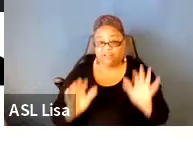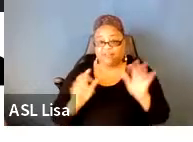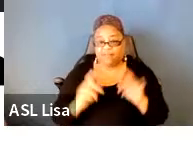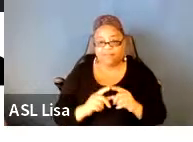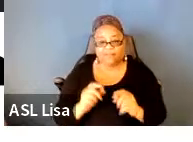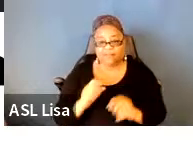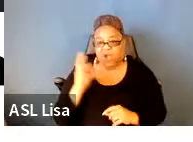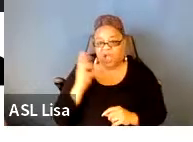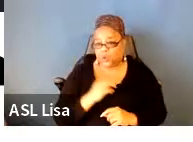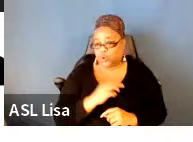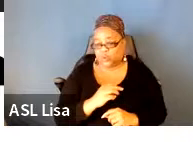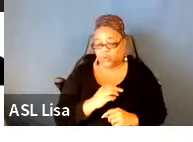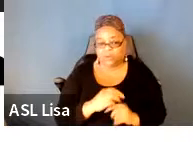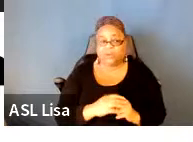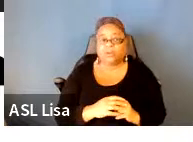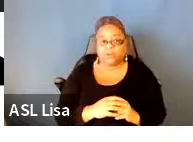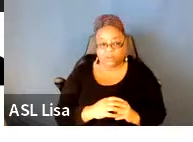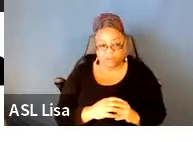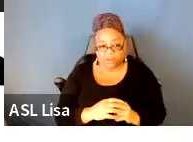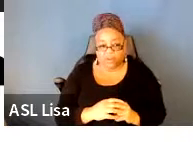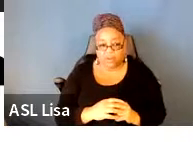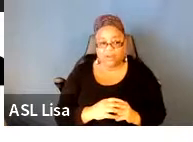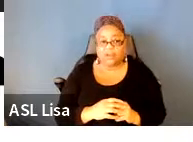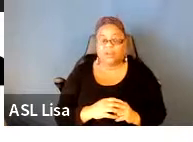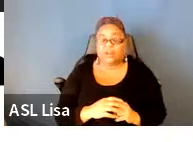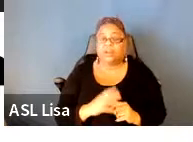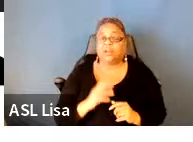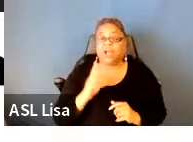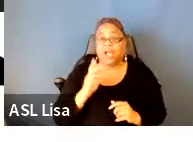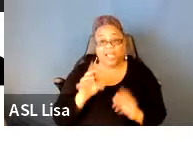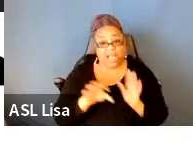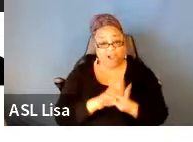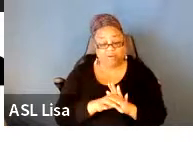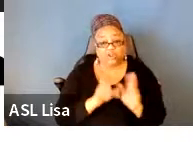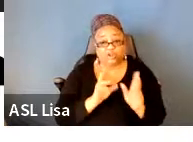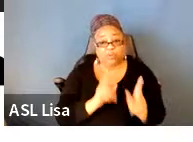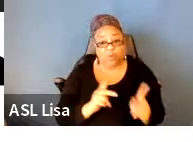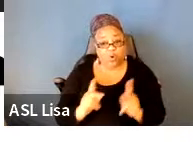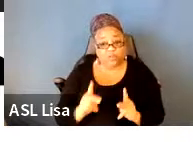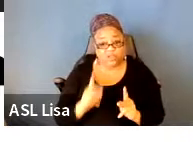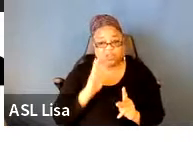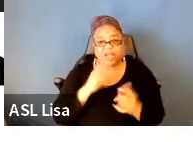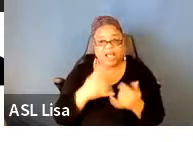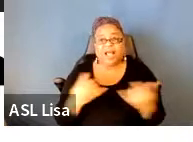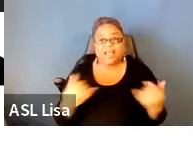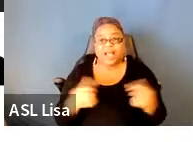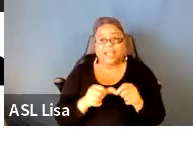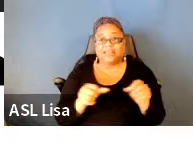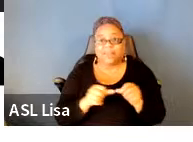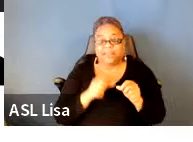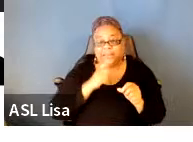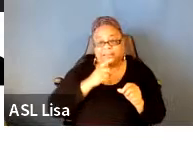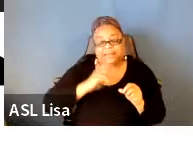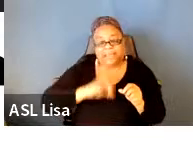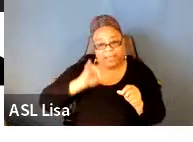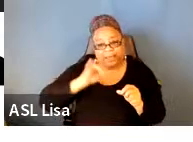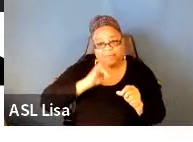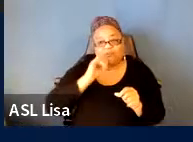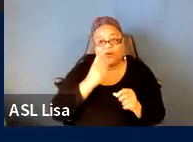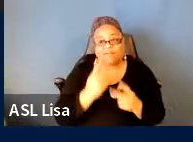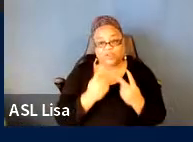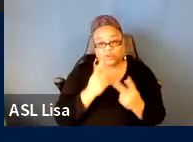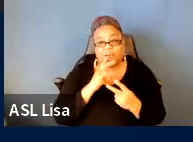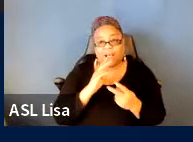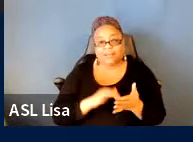for character proportions and line spacing that are the same for both visual and raised characters. Slide 28.